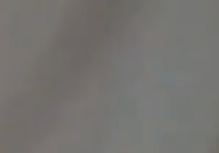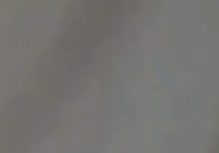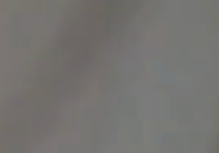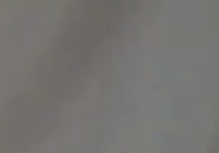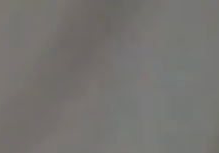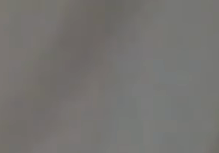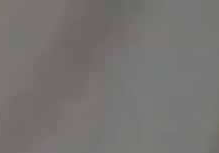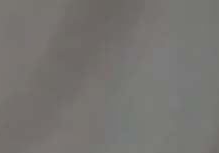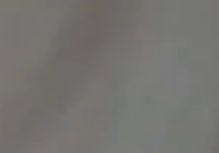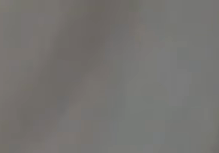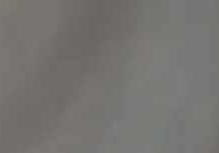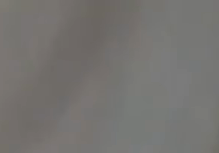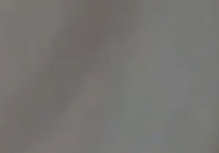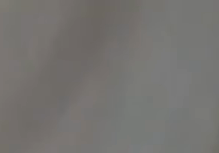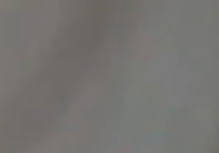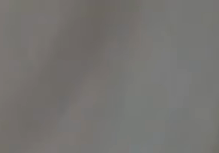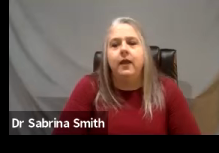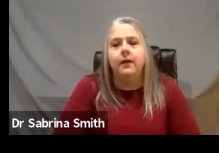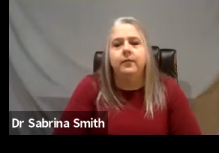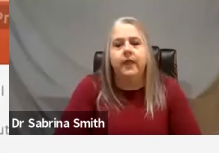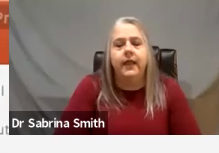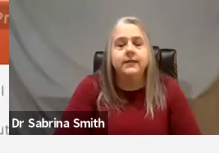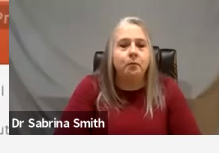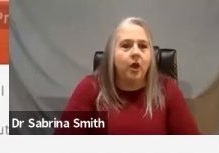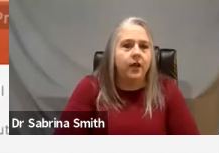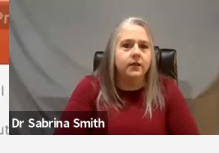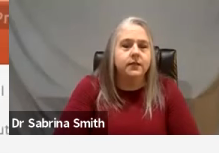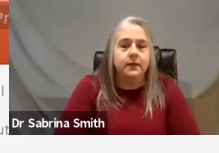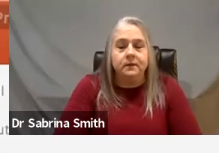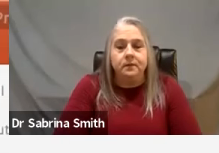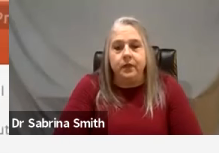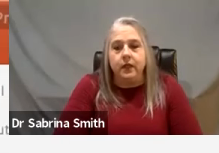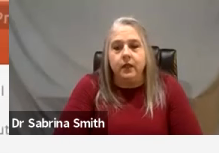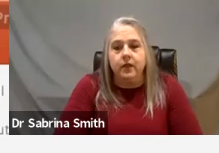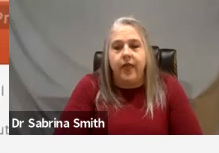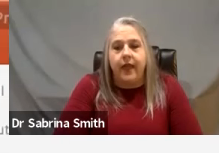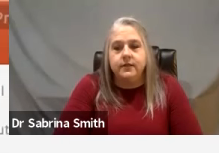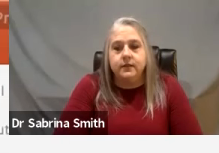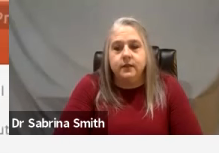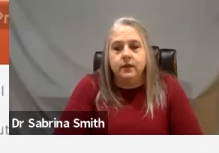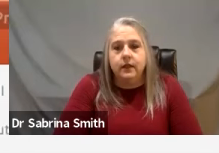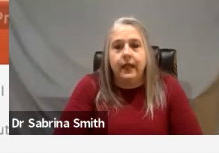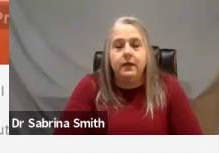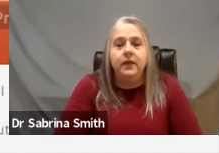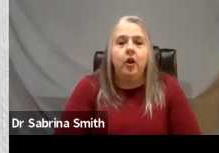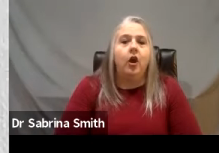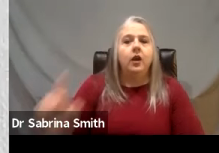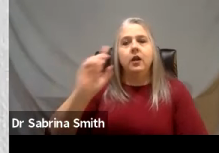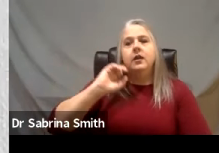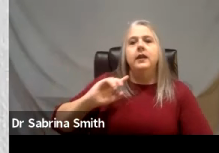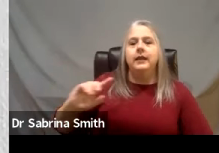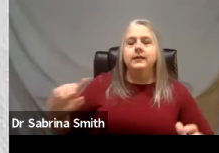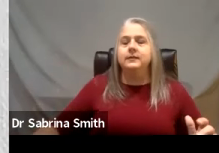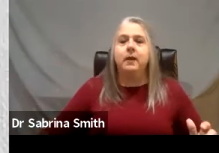screen again so y'all can. I say for my hands up product that